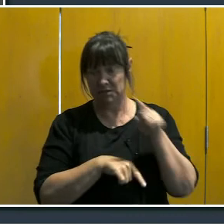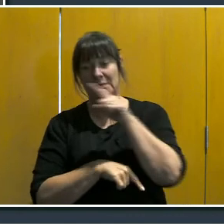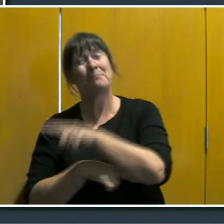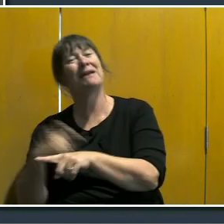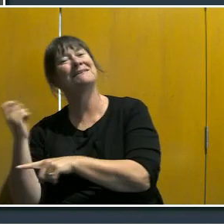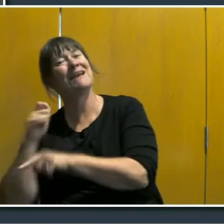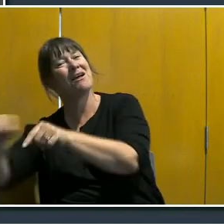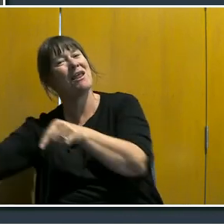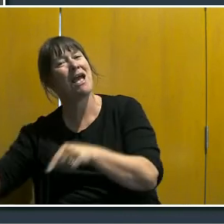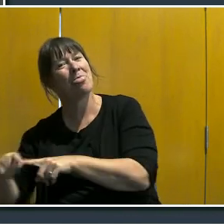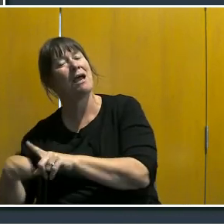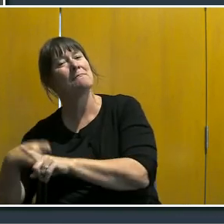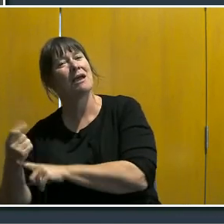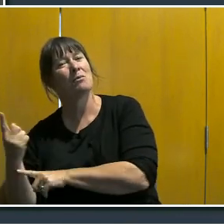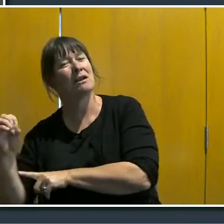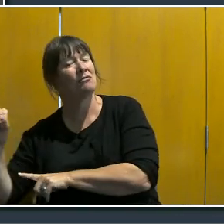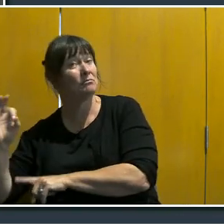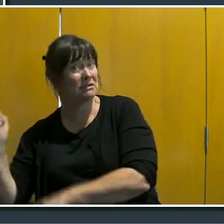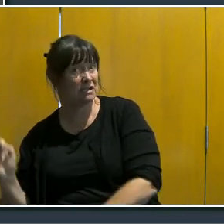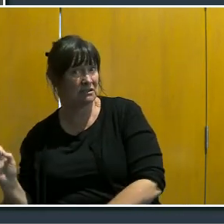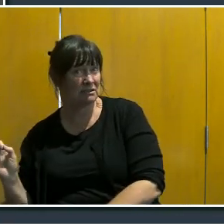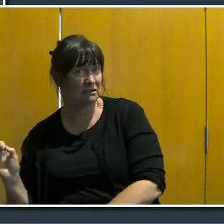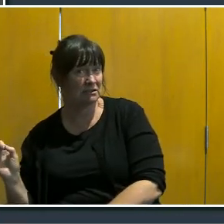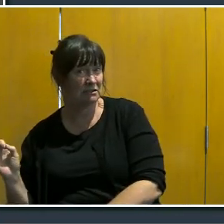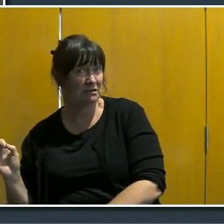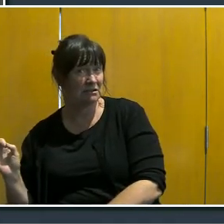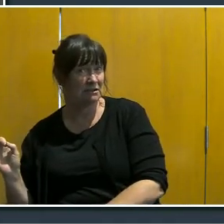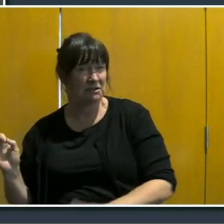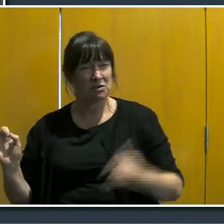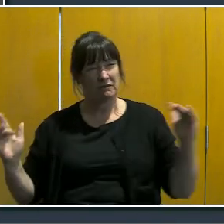that? So 63, quick math,